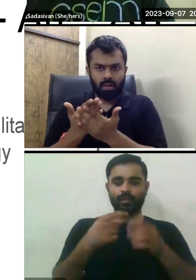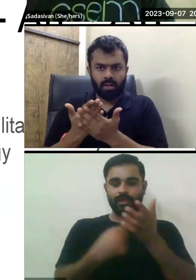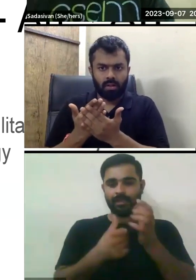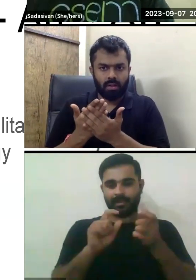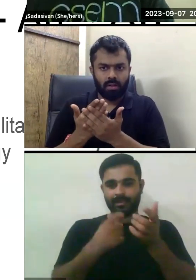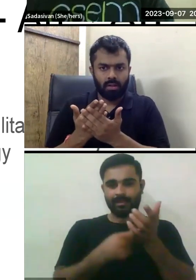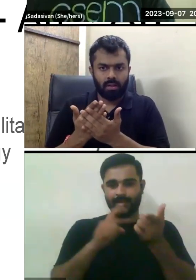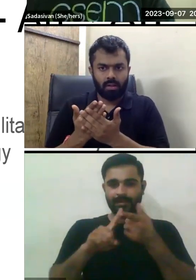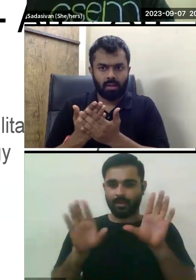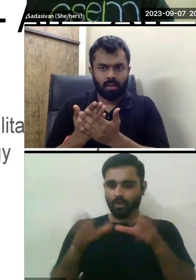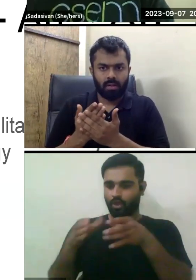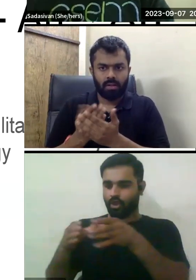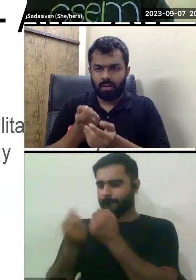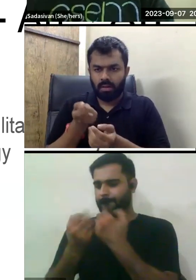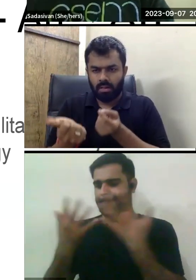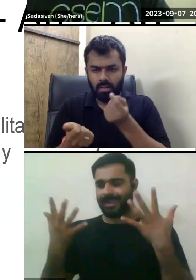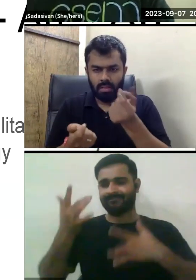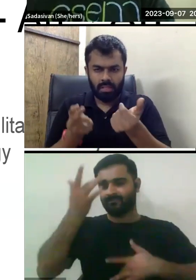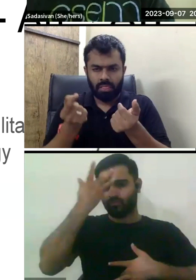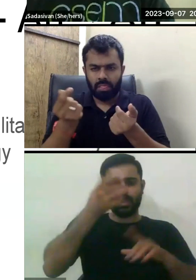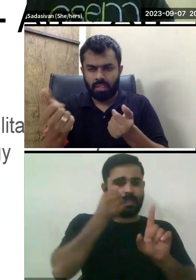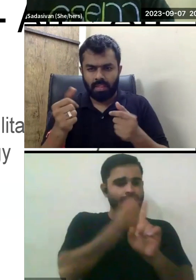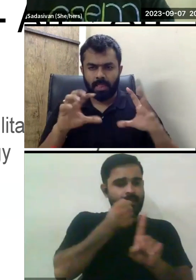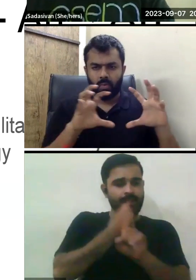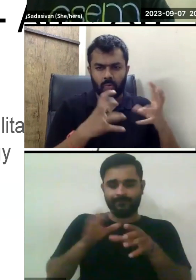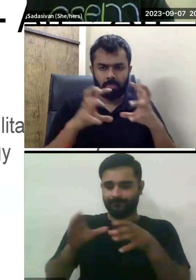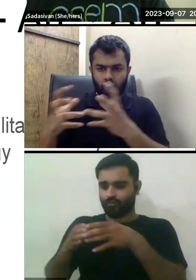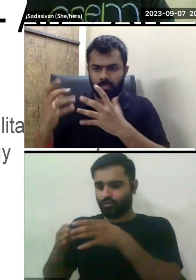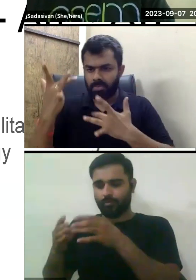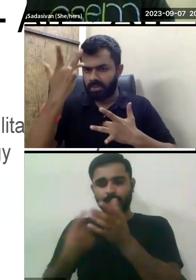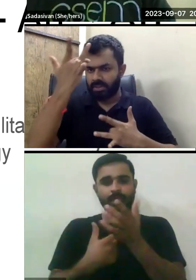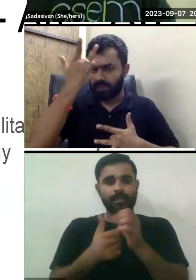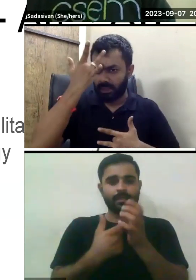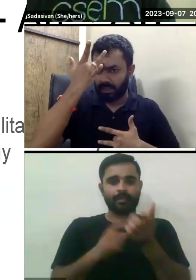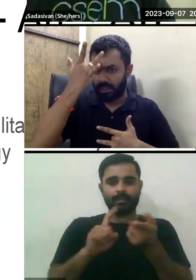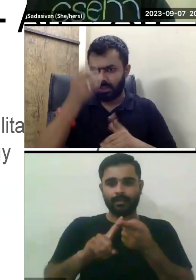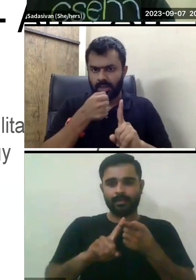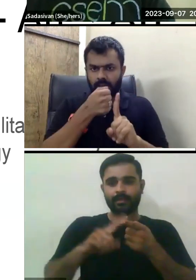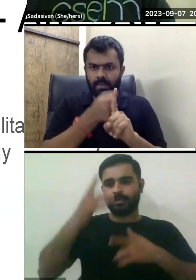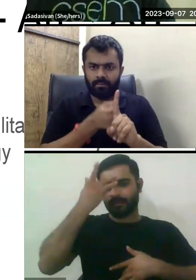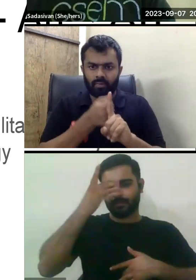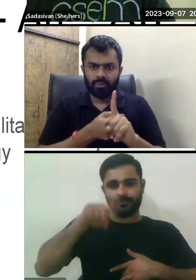have many patient advocacy groups on rare disease in India. Next slide, please.